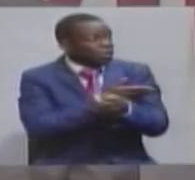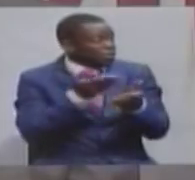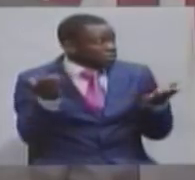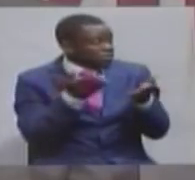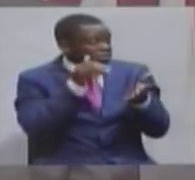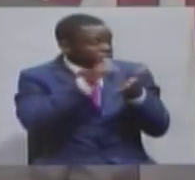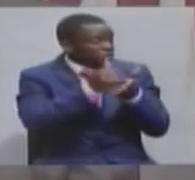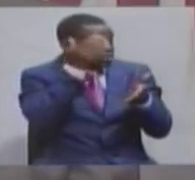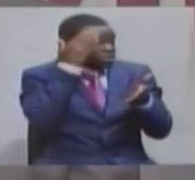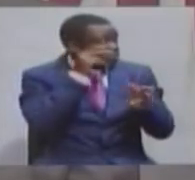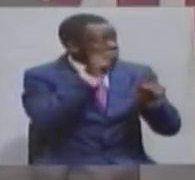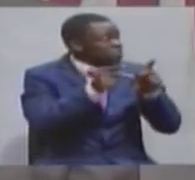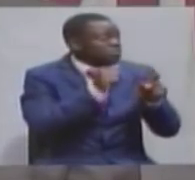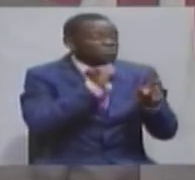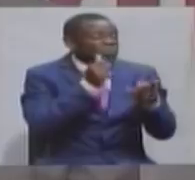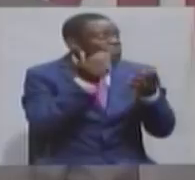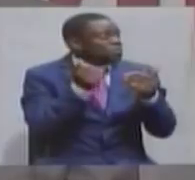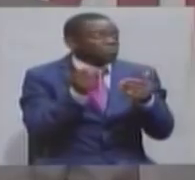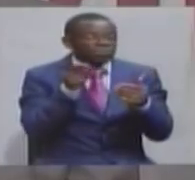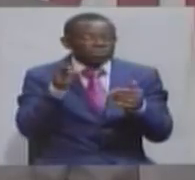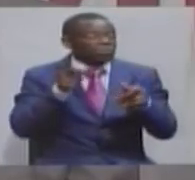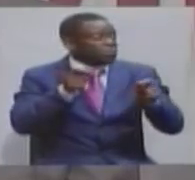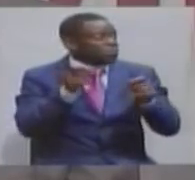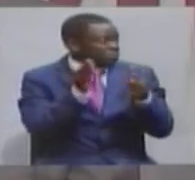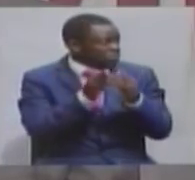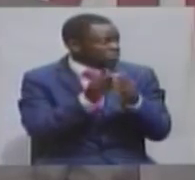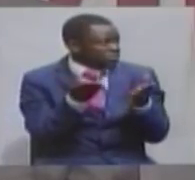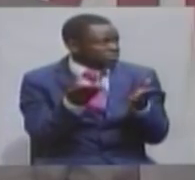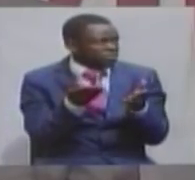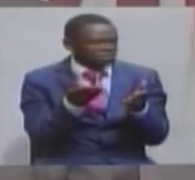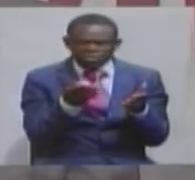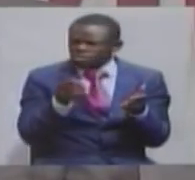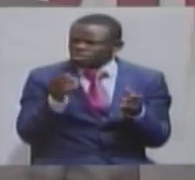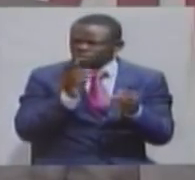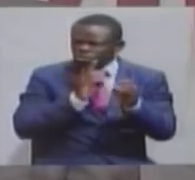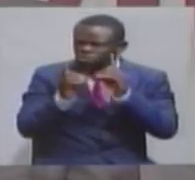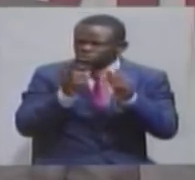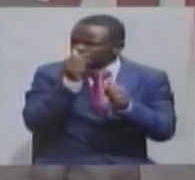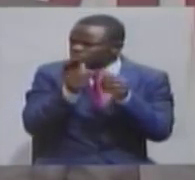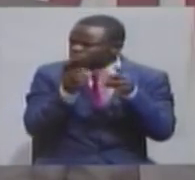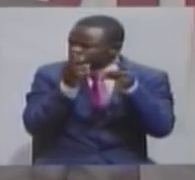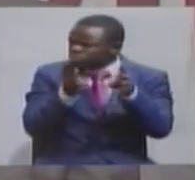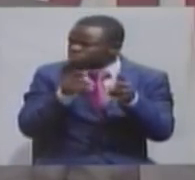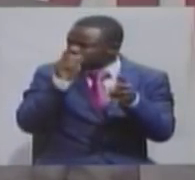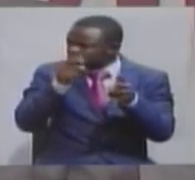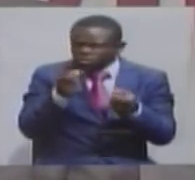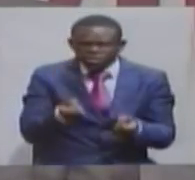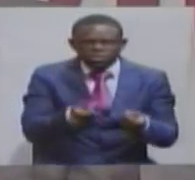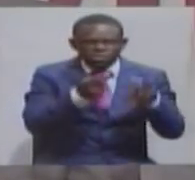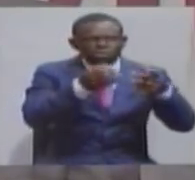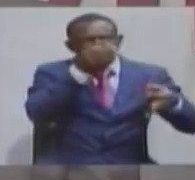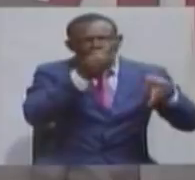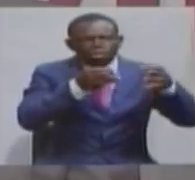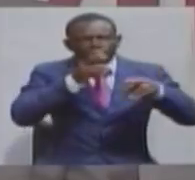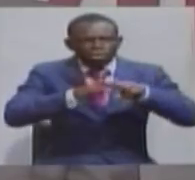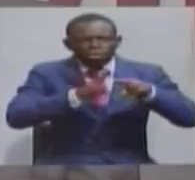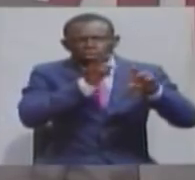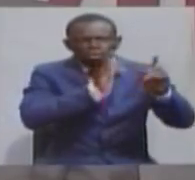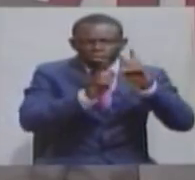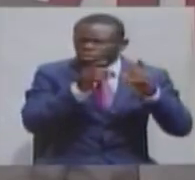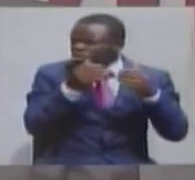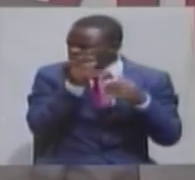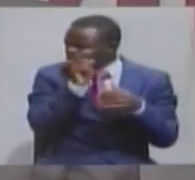dialogue? How else do you dialogue? You don't go to court to dialogue, by the way. And the court has